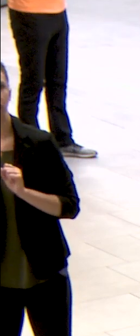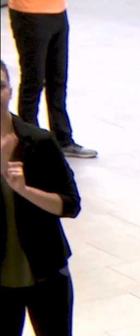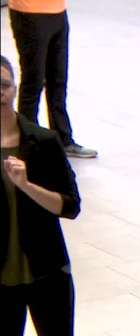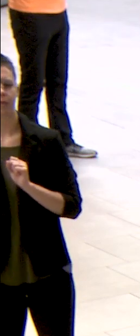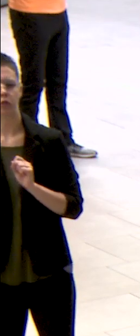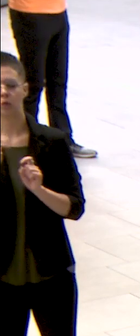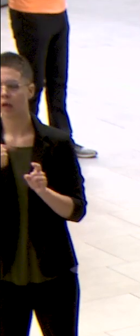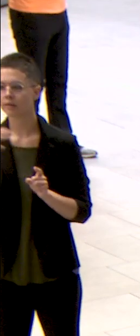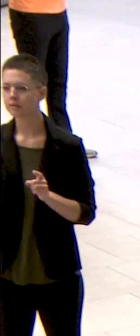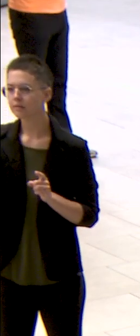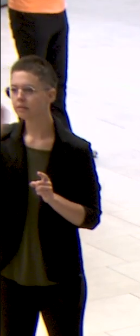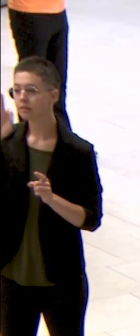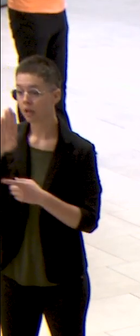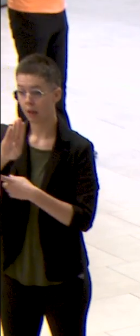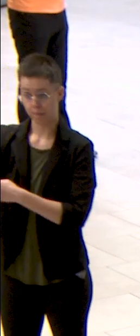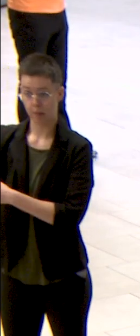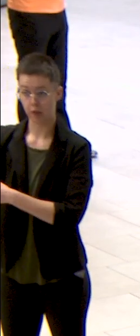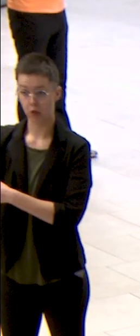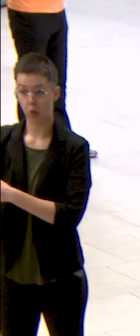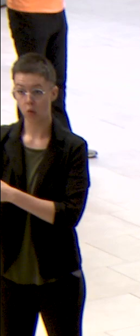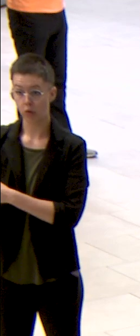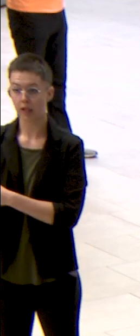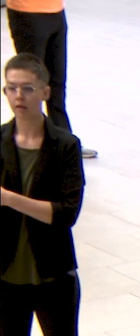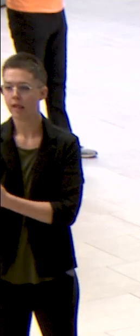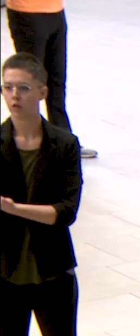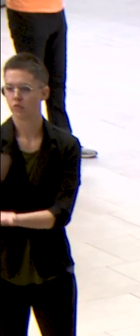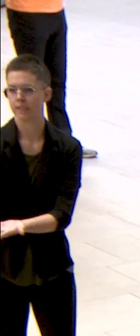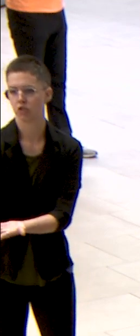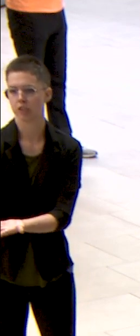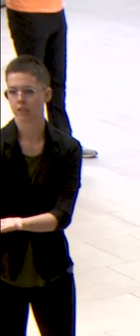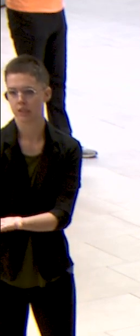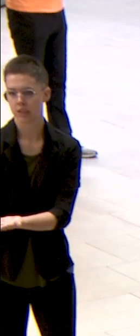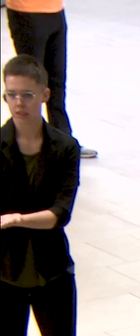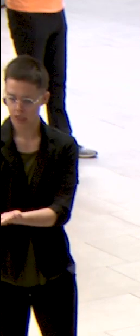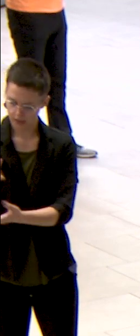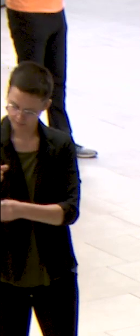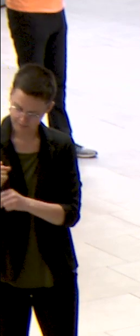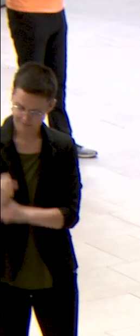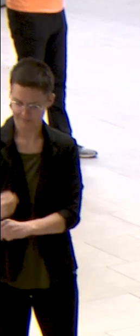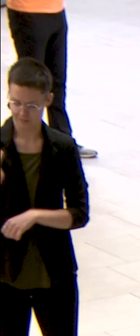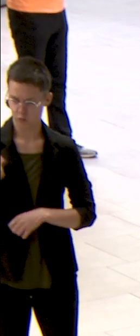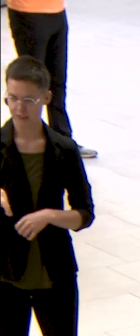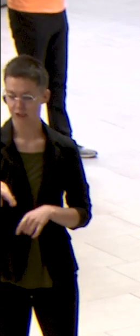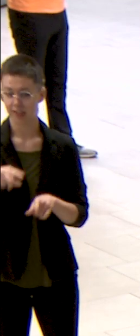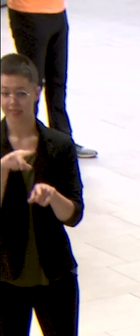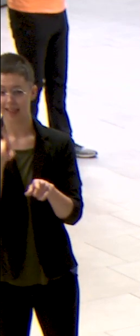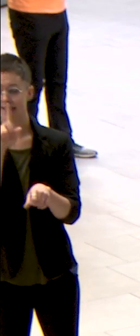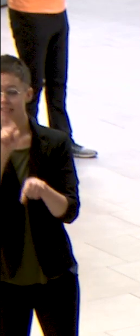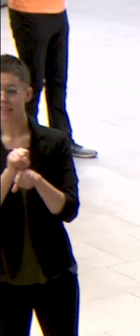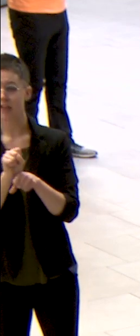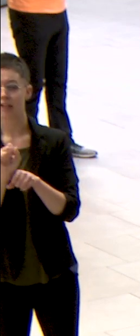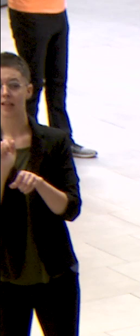idea that barbecue in North Carolina is like religion. It is religion. And they literally almost came